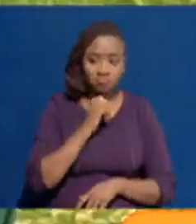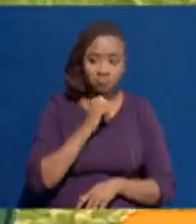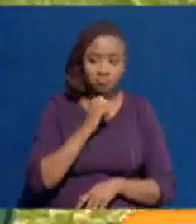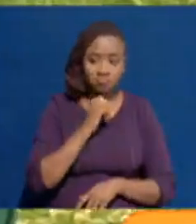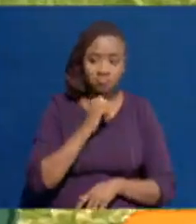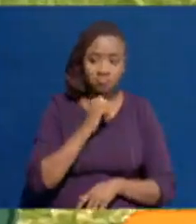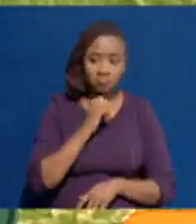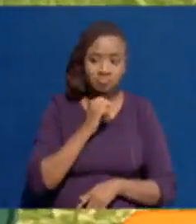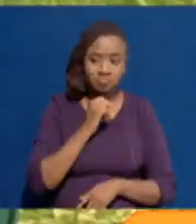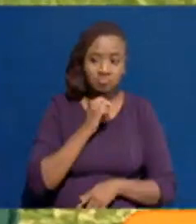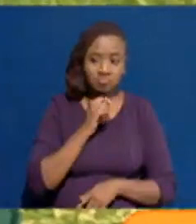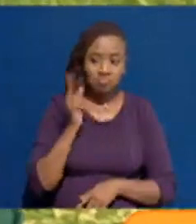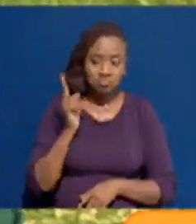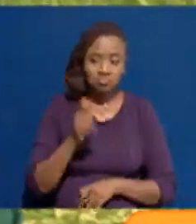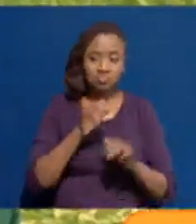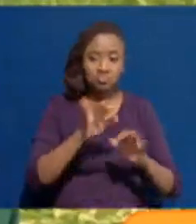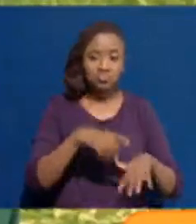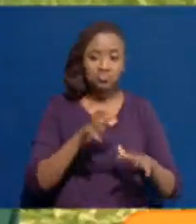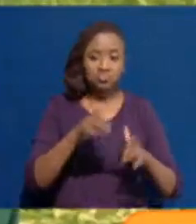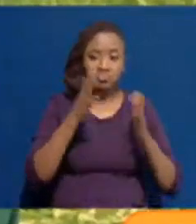the farmer can benefit